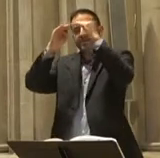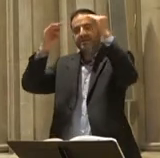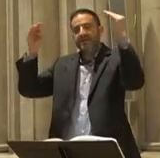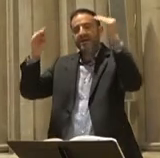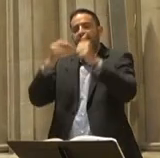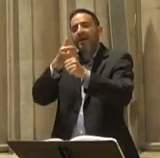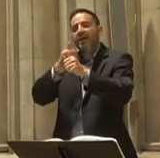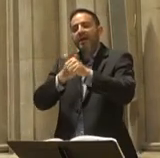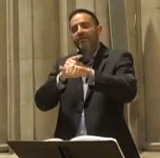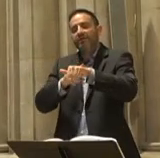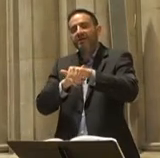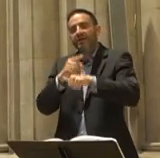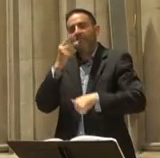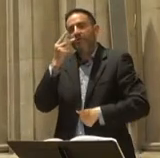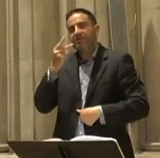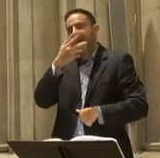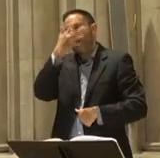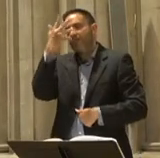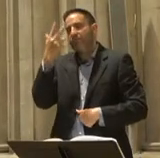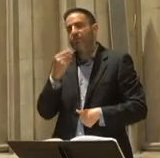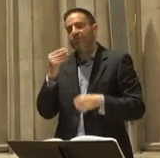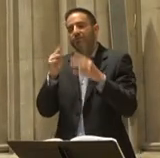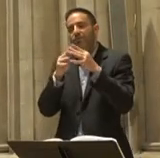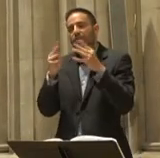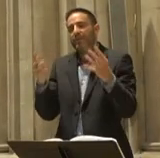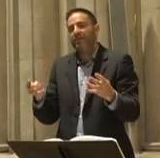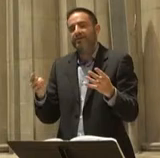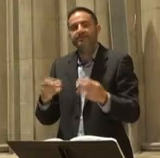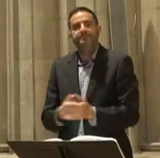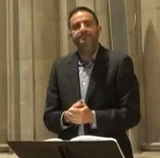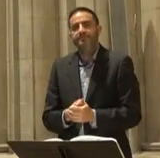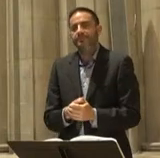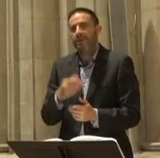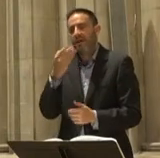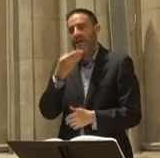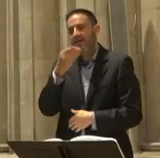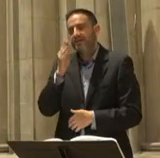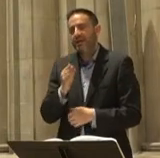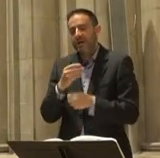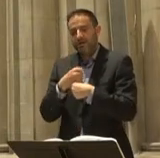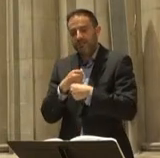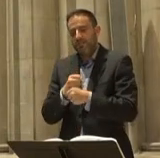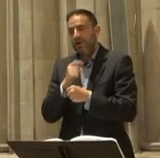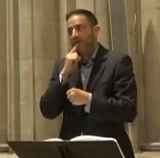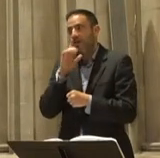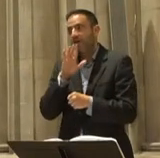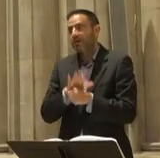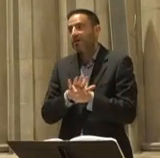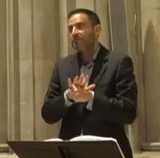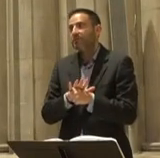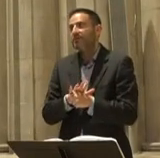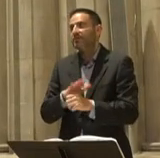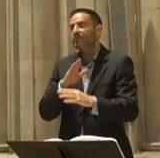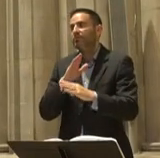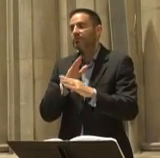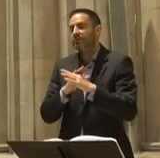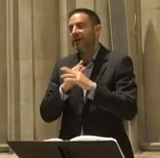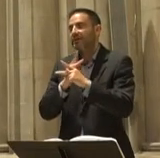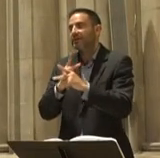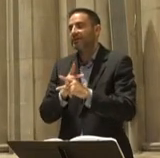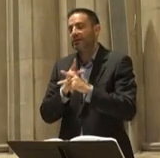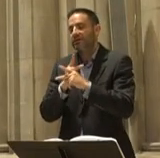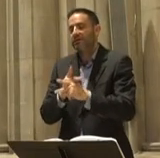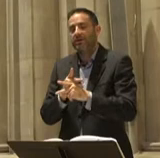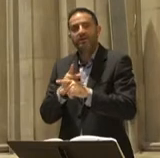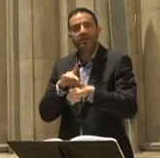time we see that beautiful rainbow. God has made a covenant to protect and care for the earth.